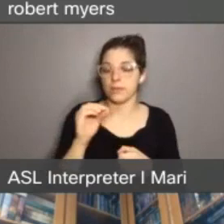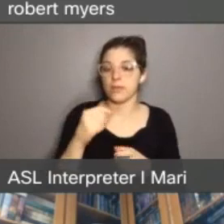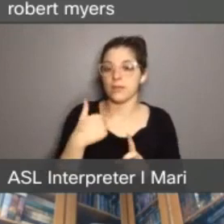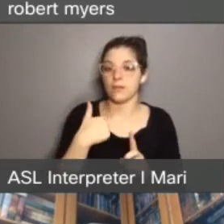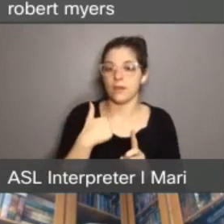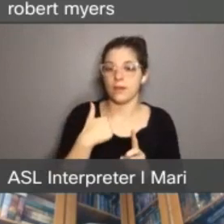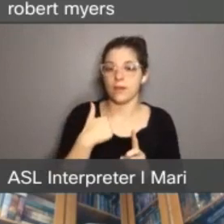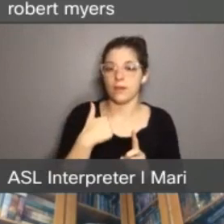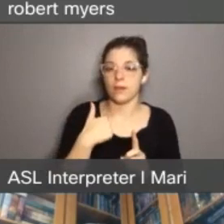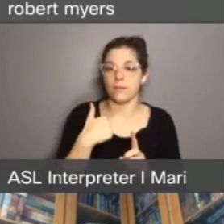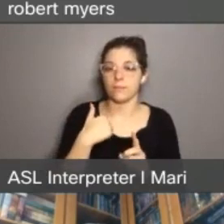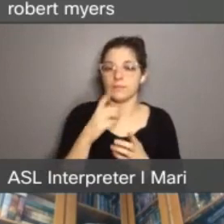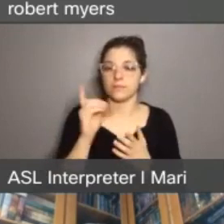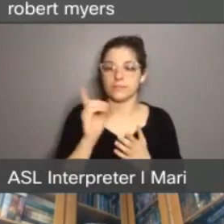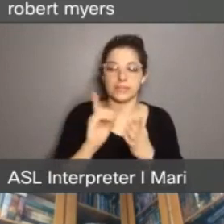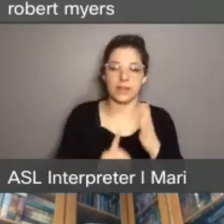assistant at Spectrum Designs Foundation.